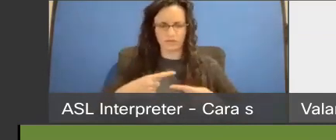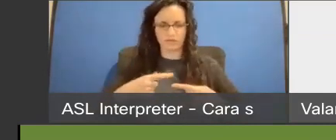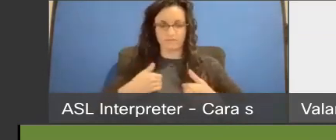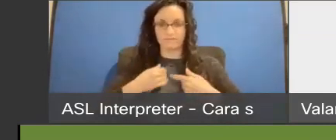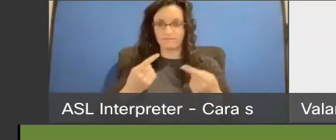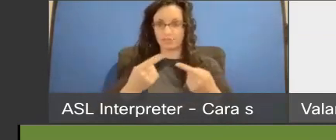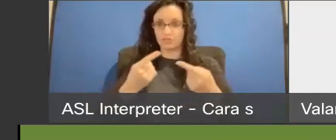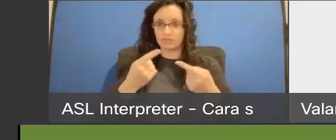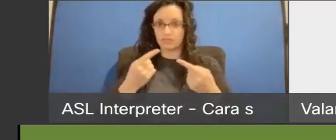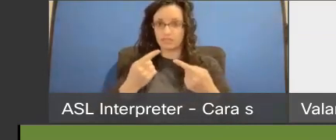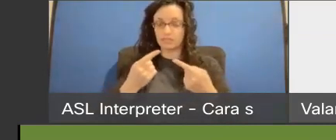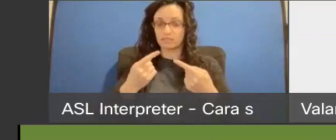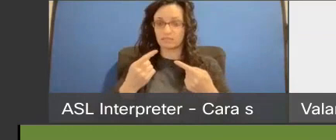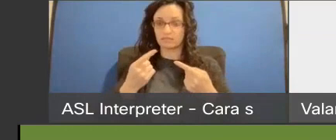bodies